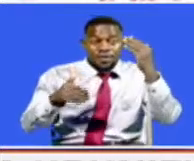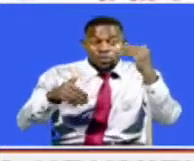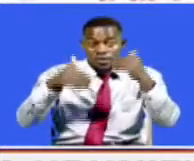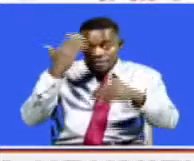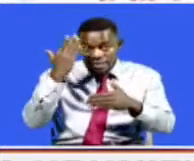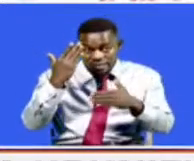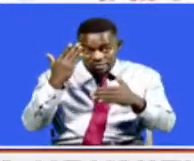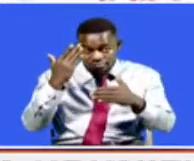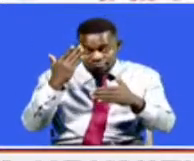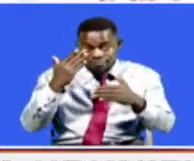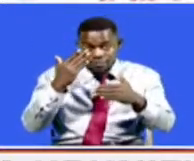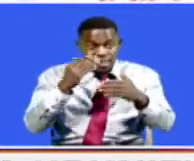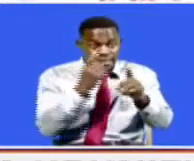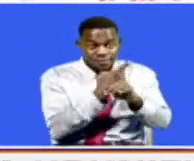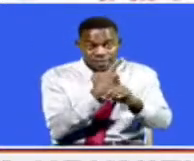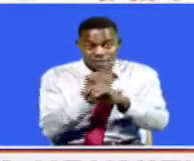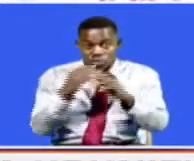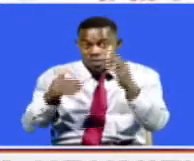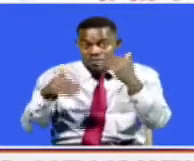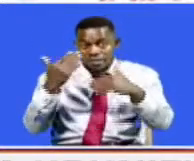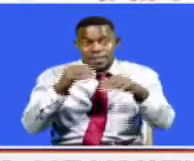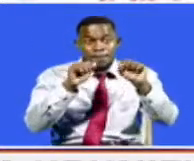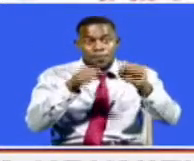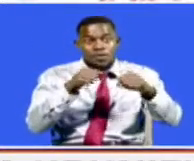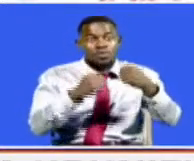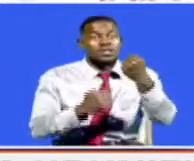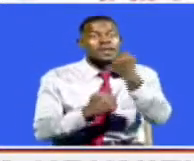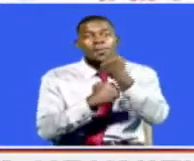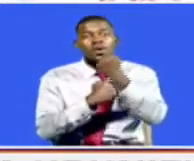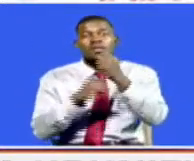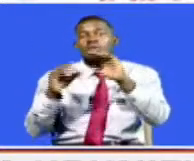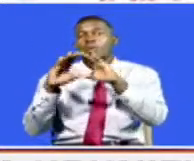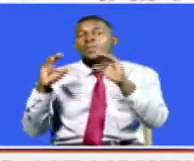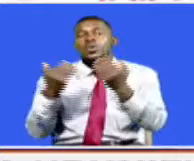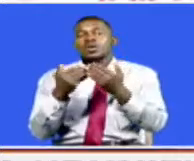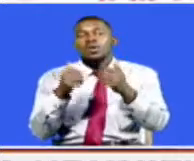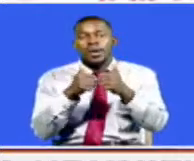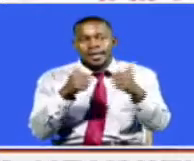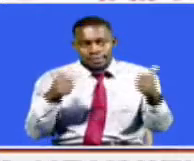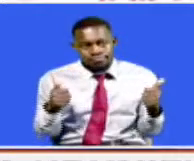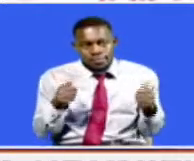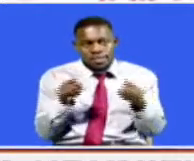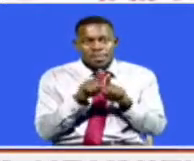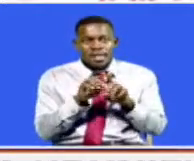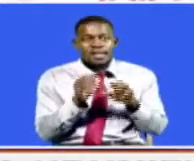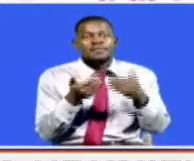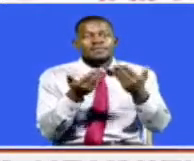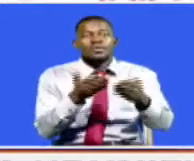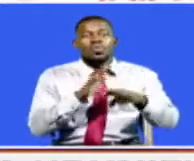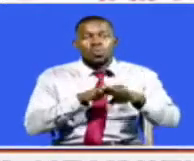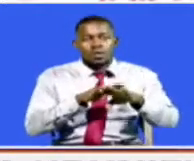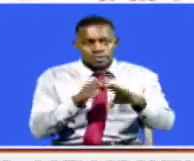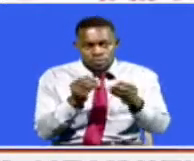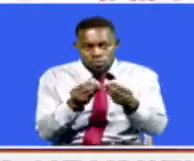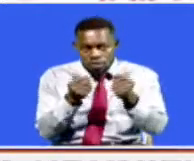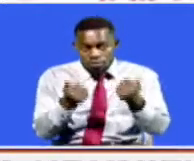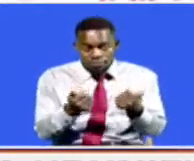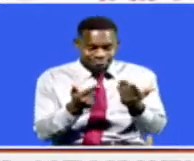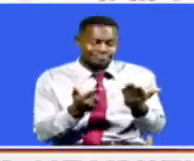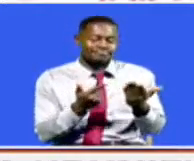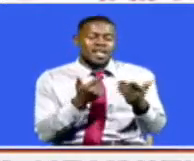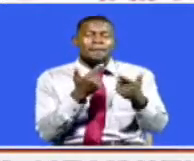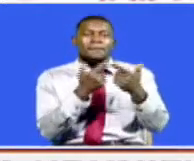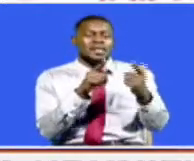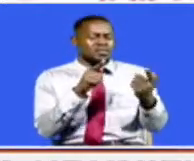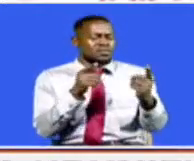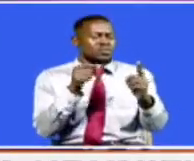various challenges, is able to be sustainable, and for that to be done, research and innovation is